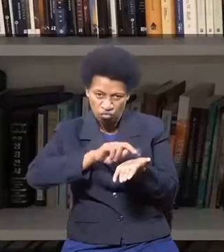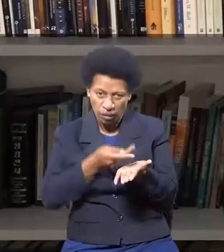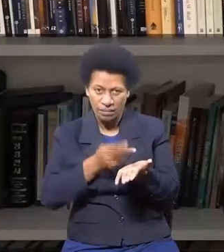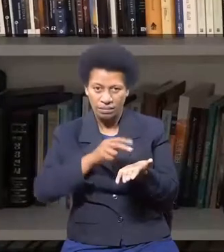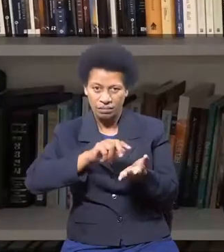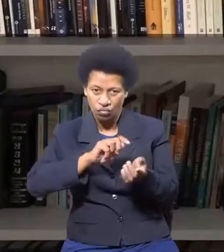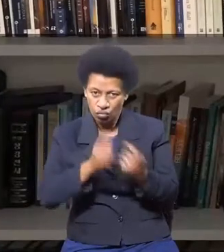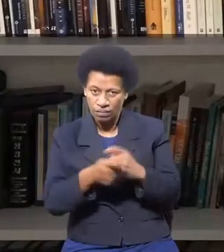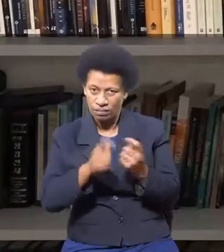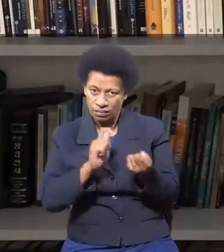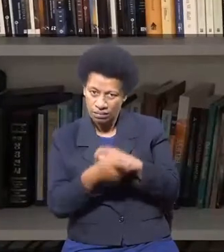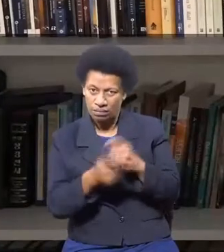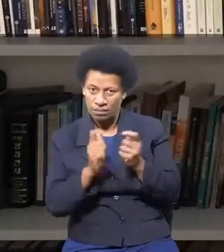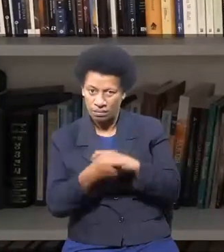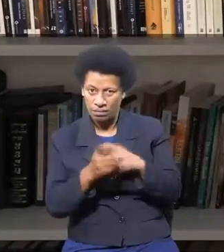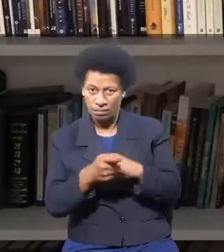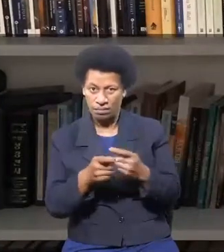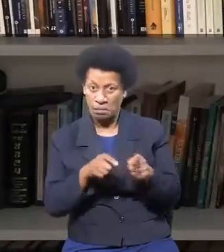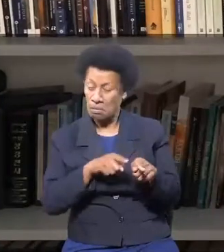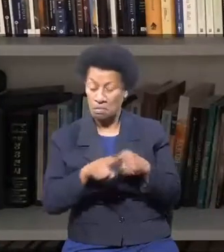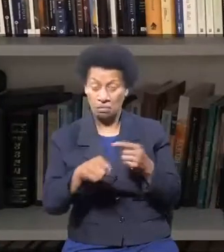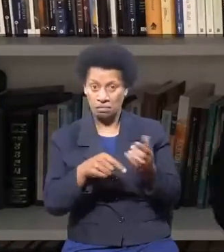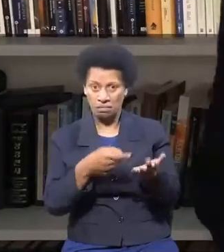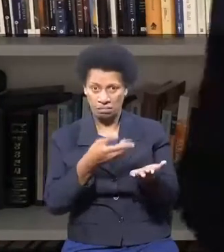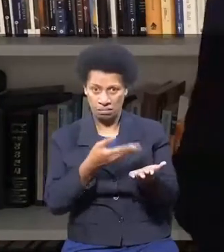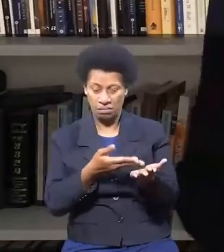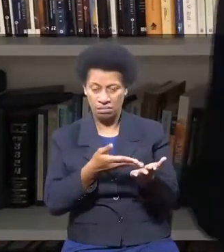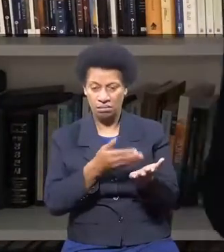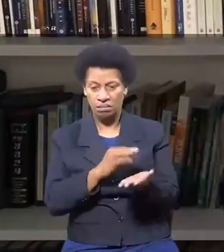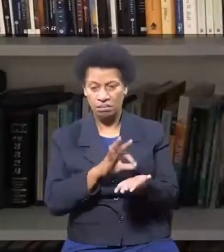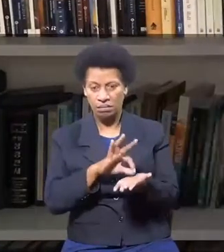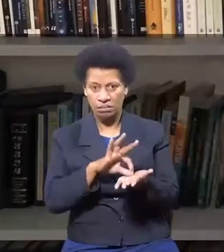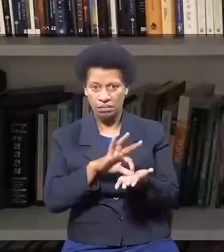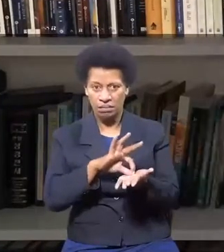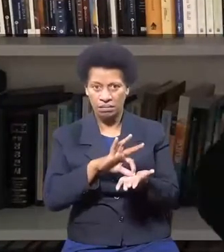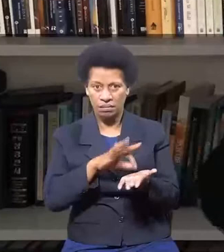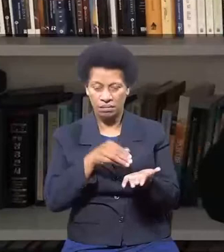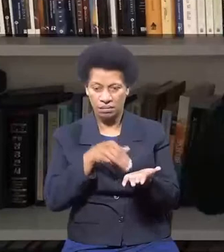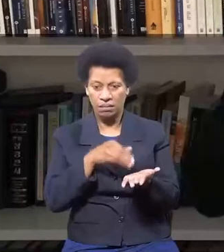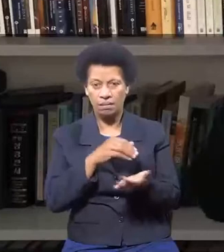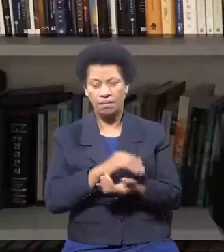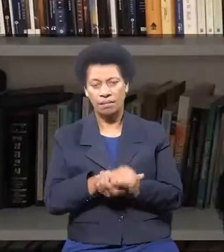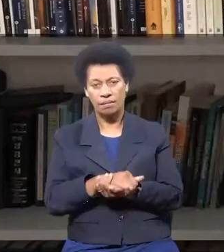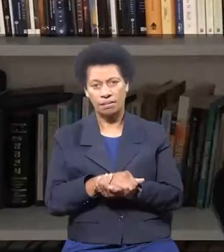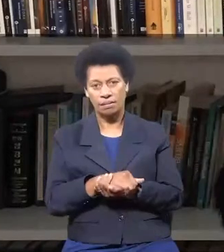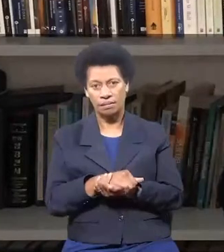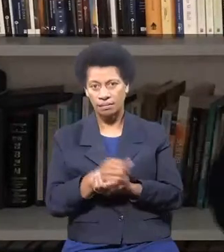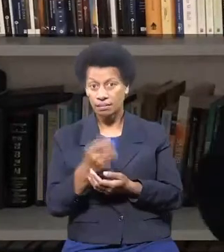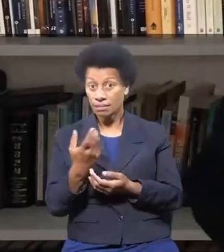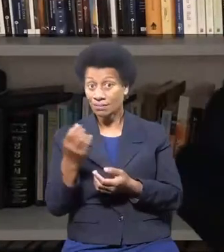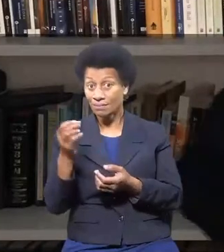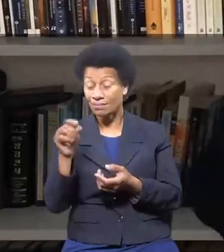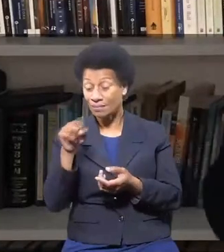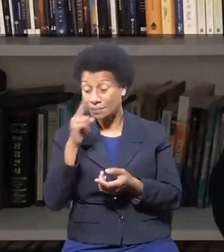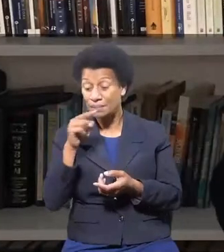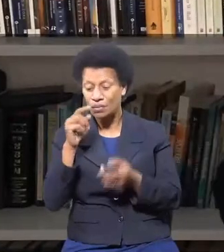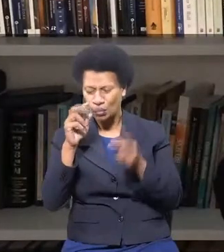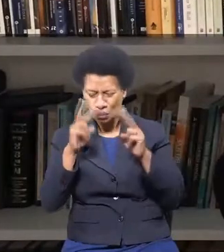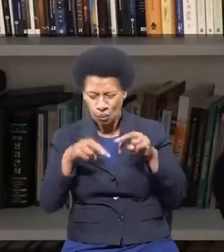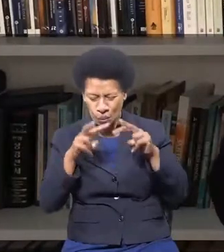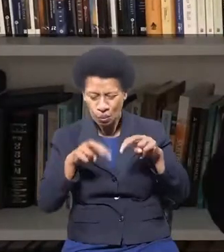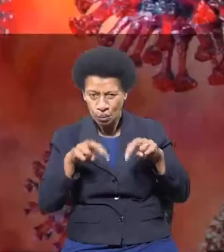bacteria. Now, this is very familiar to us right at the moment because, as you would be well aware, we have been